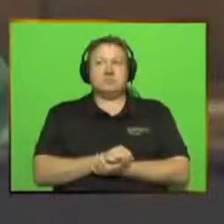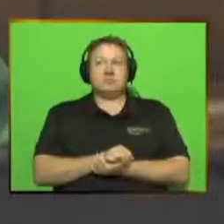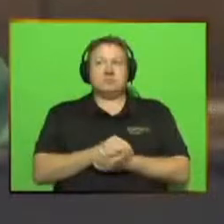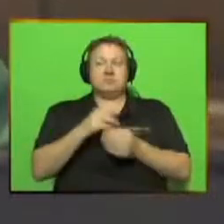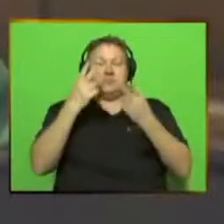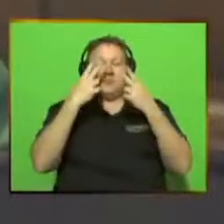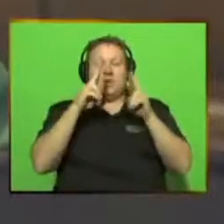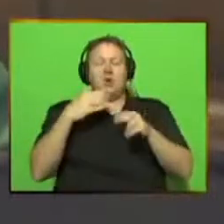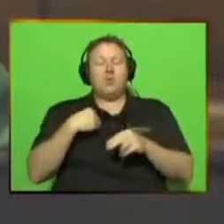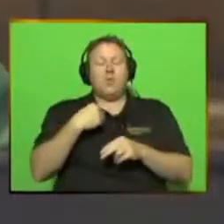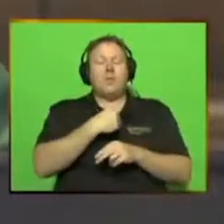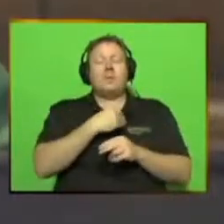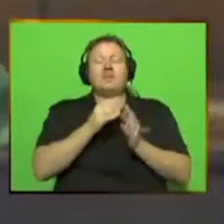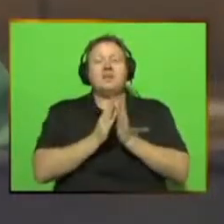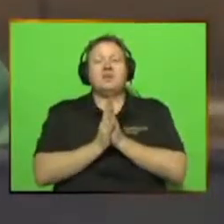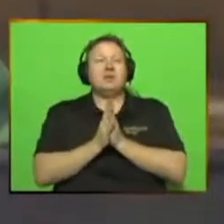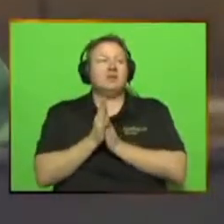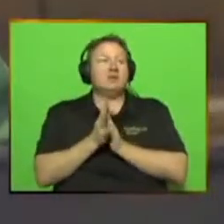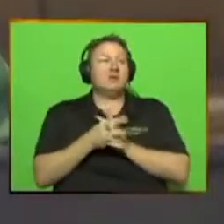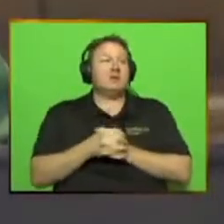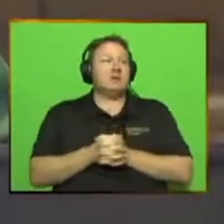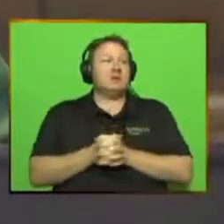Honorable